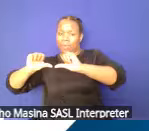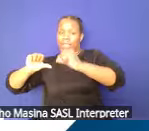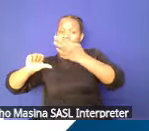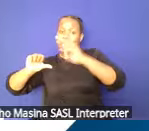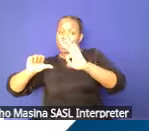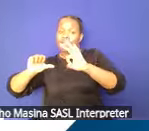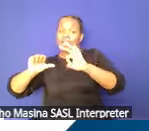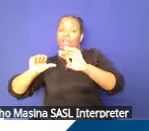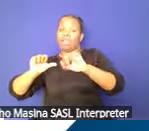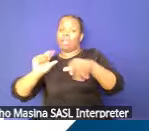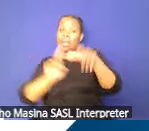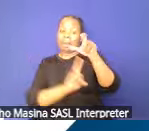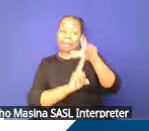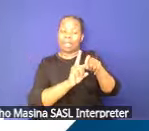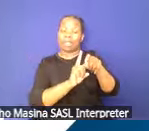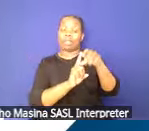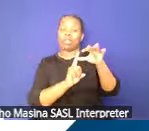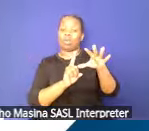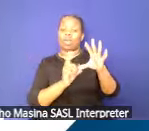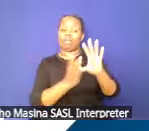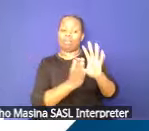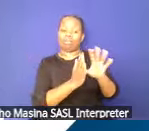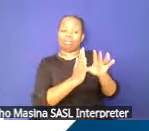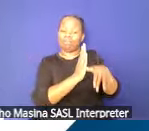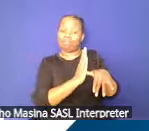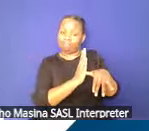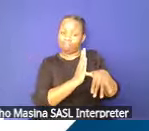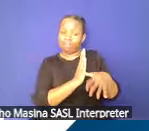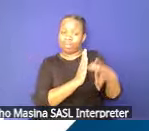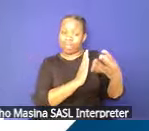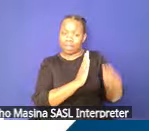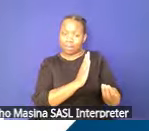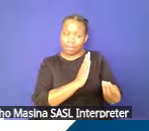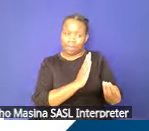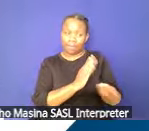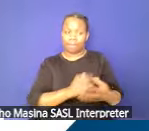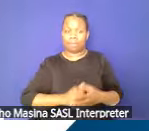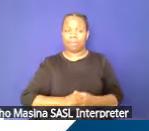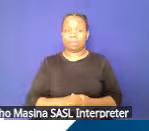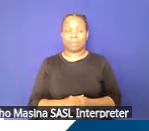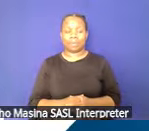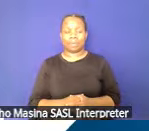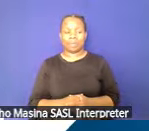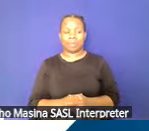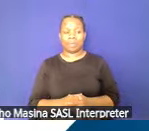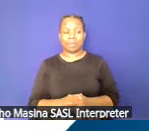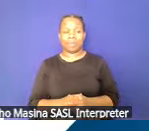person living with a disability.